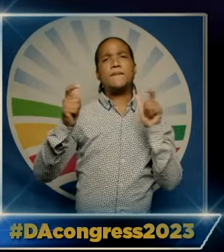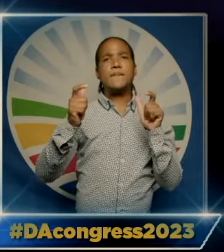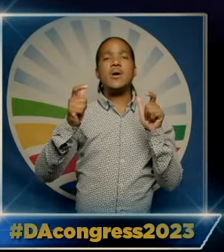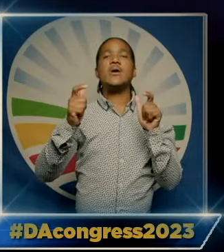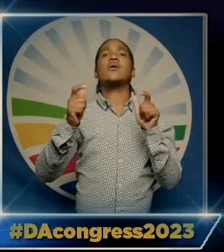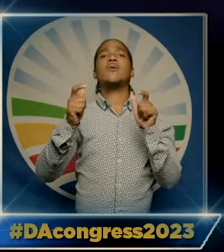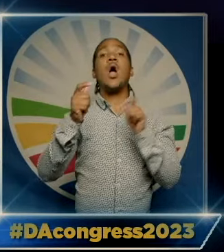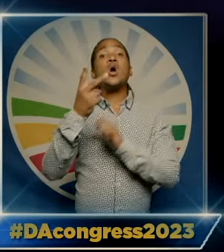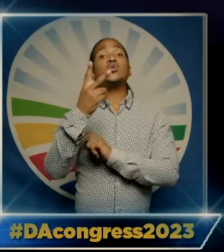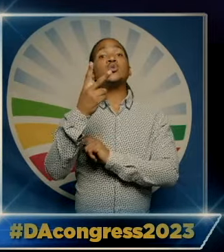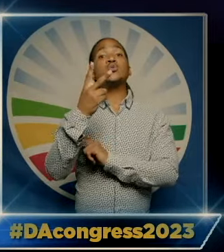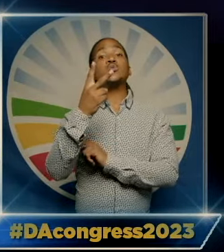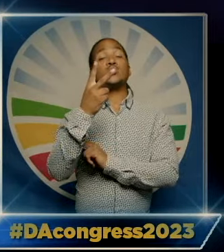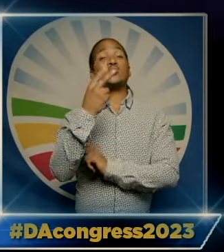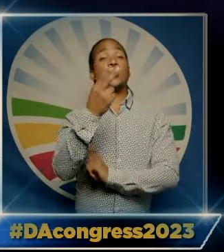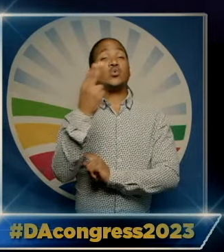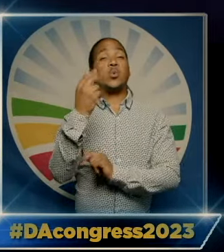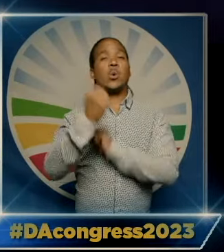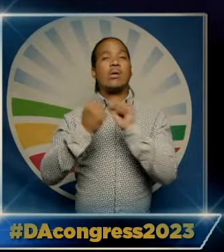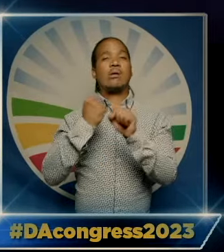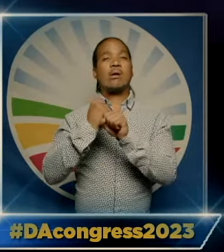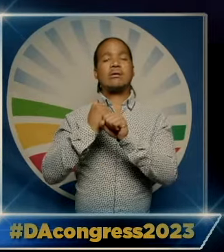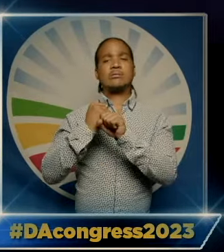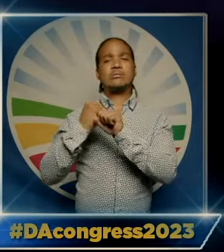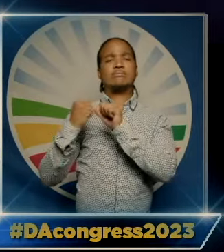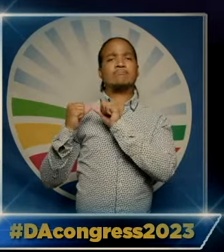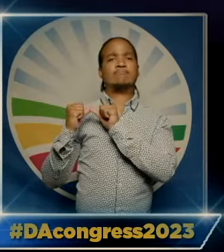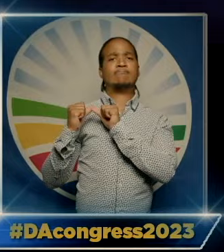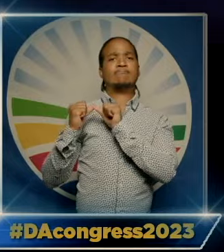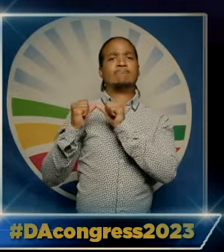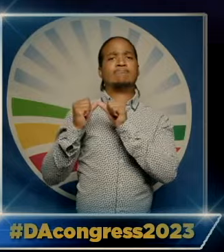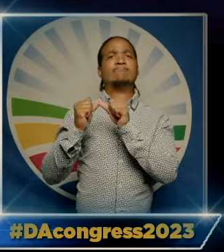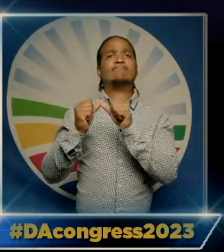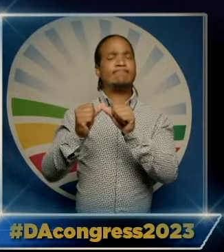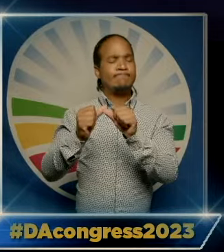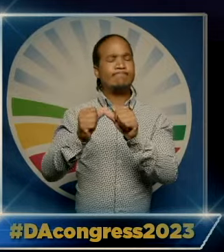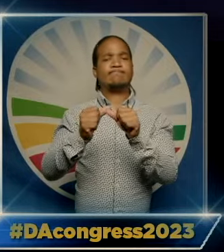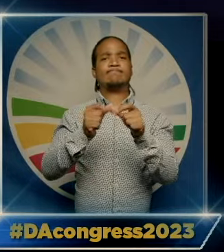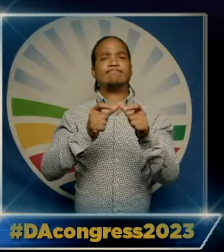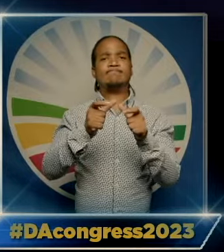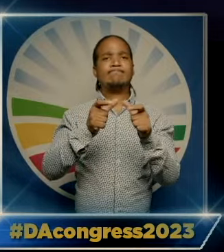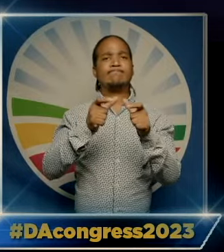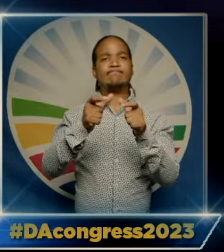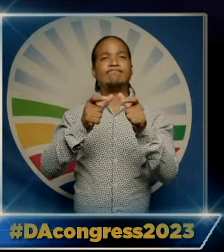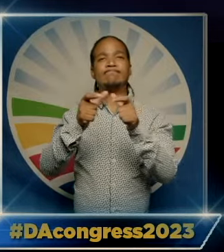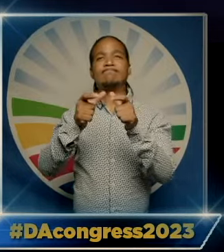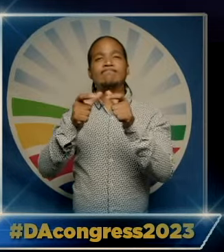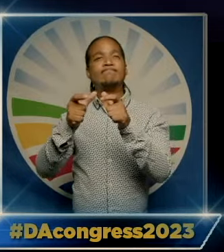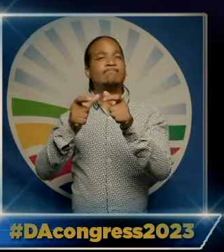22 years now, the DA has governed in Midvaal with an outright majority,